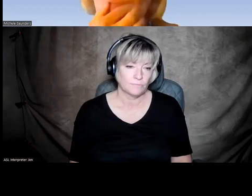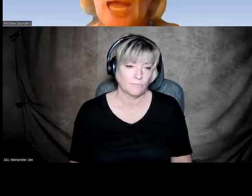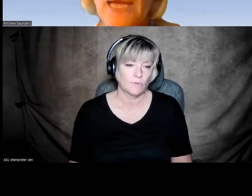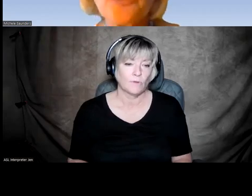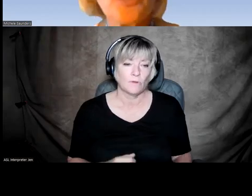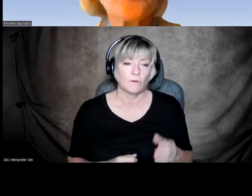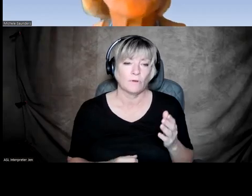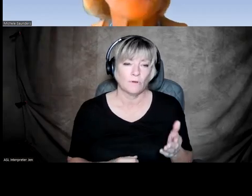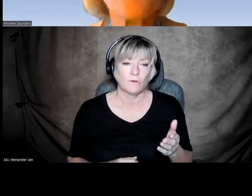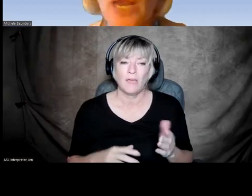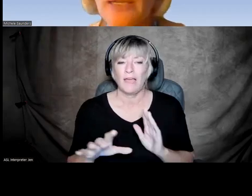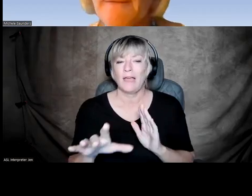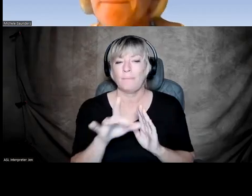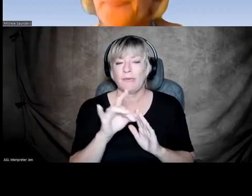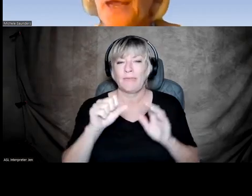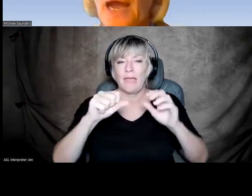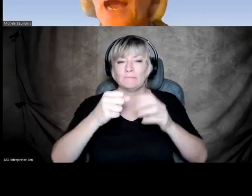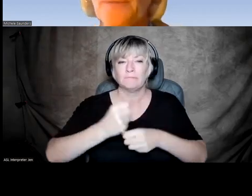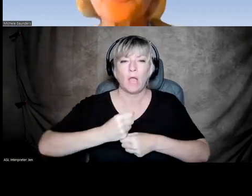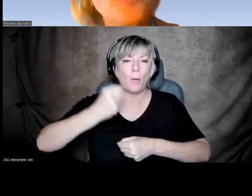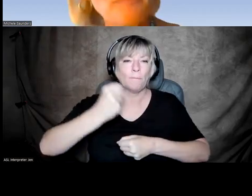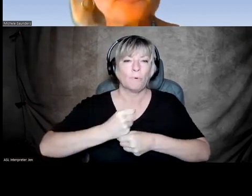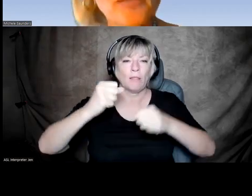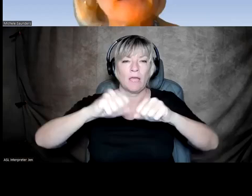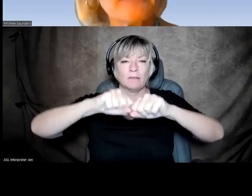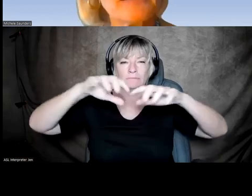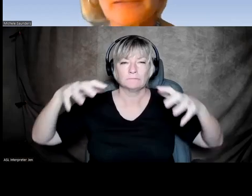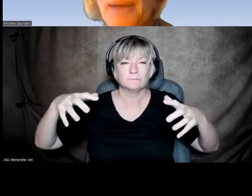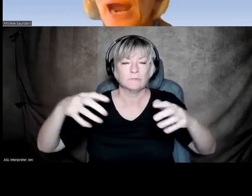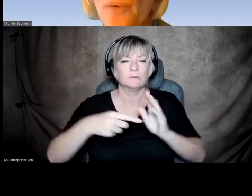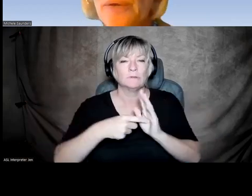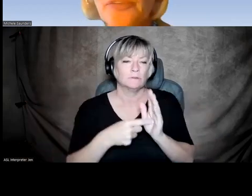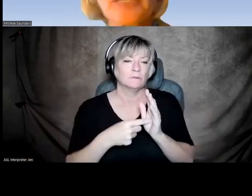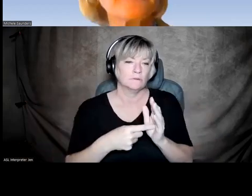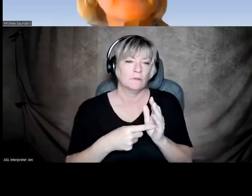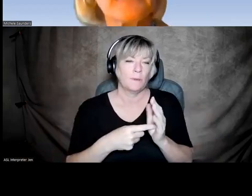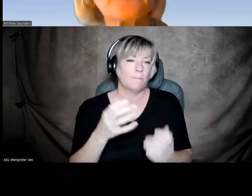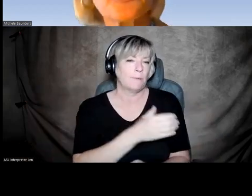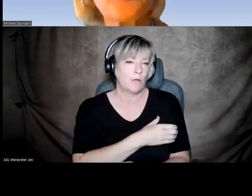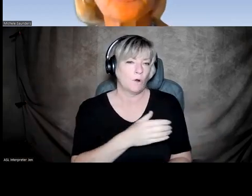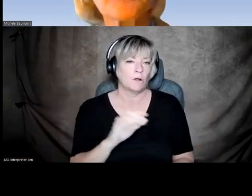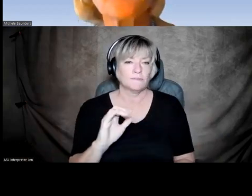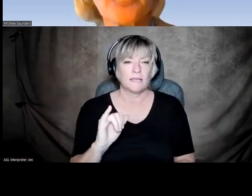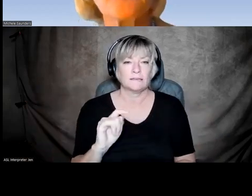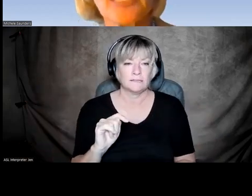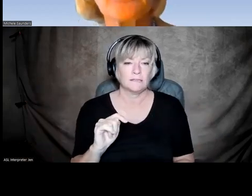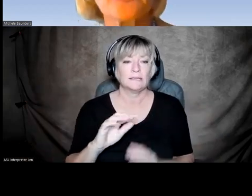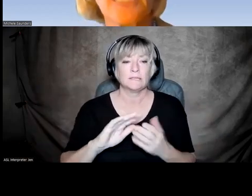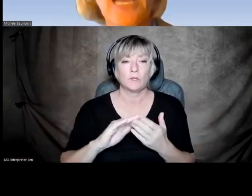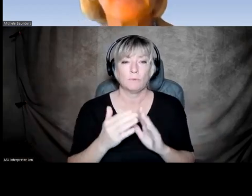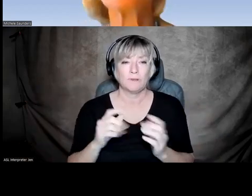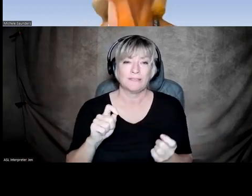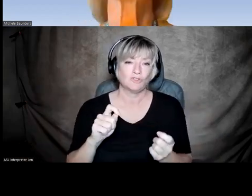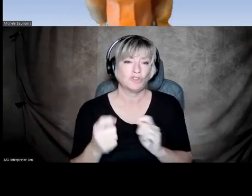So I chose this umbrella to represent the power of CIT as a community change